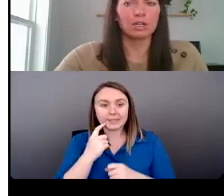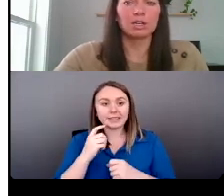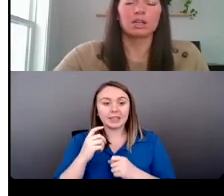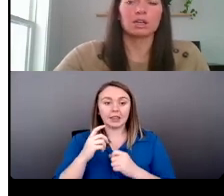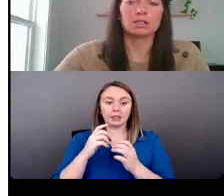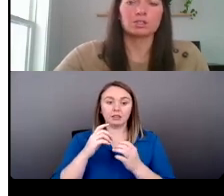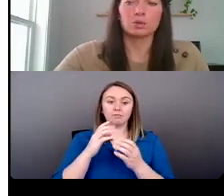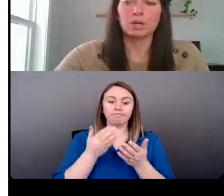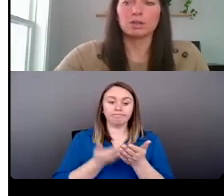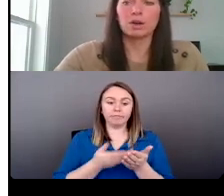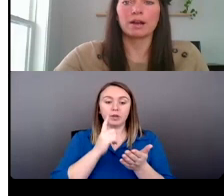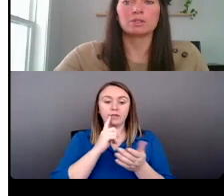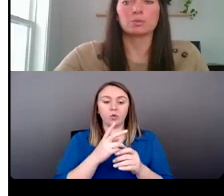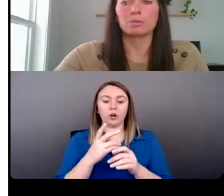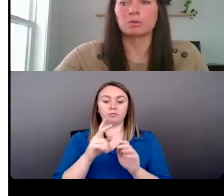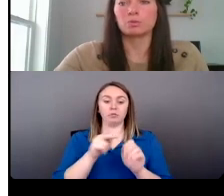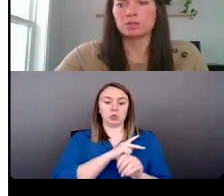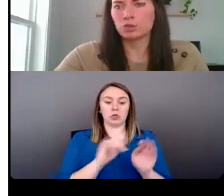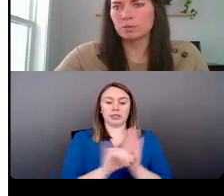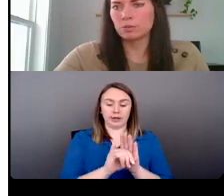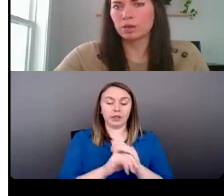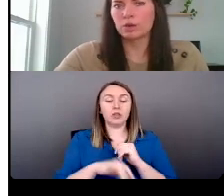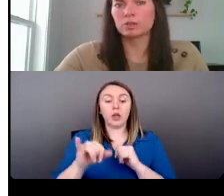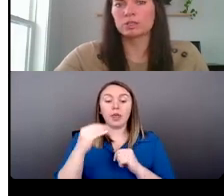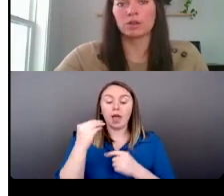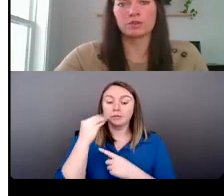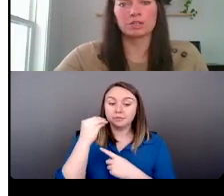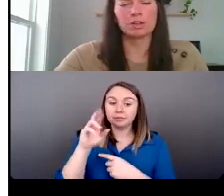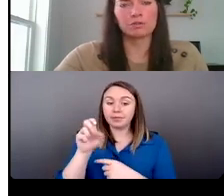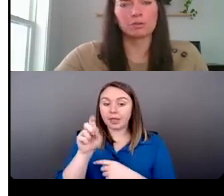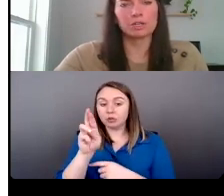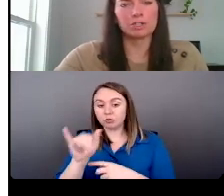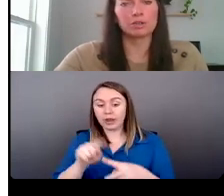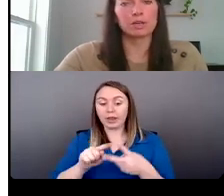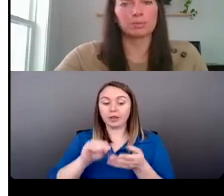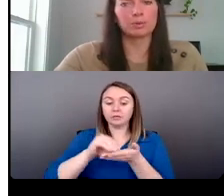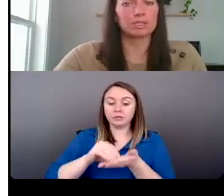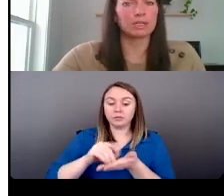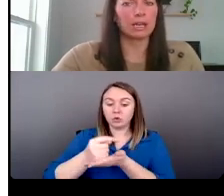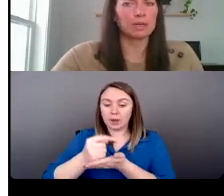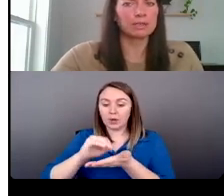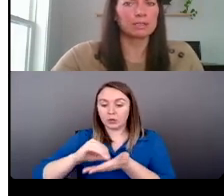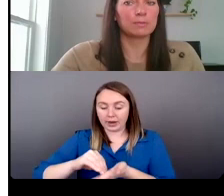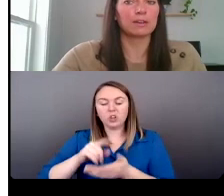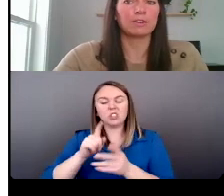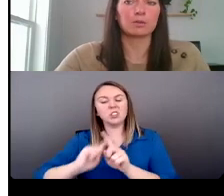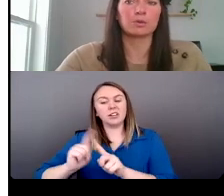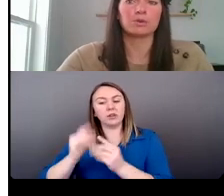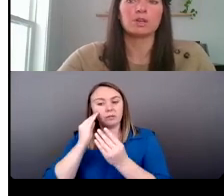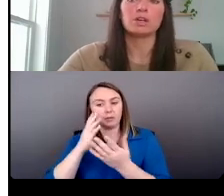identification. Dental radiographs, written treatment records, and other dental information can be uploaded to NamUs to